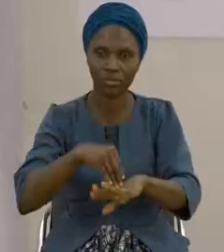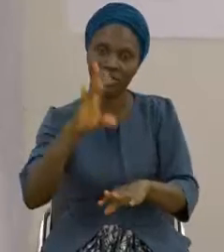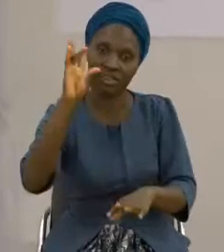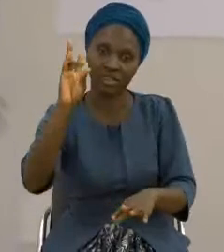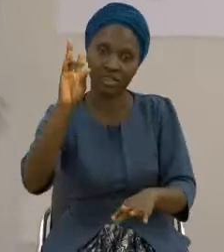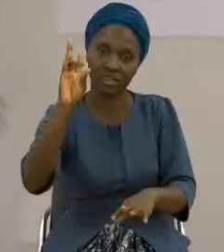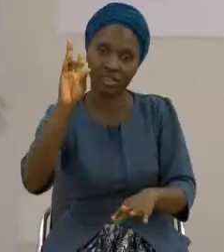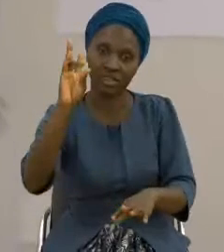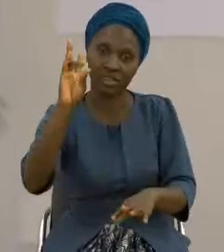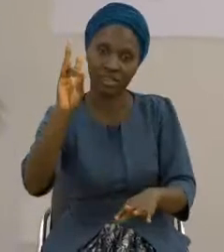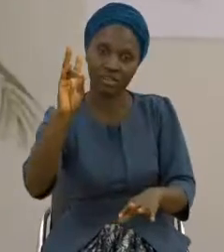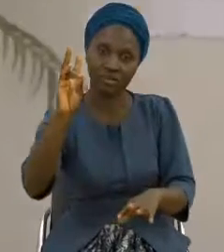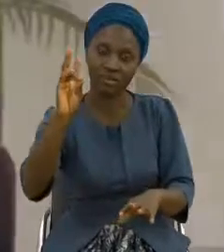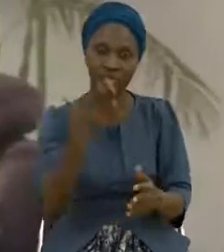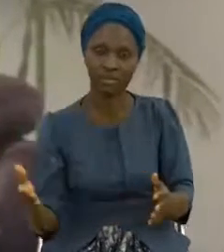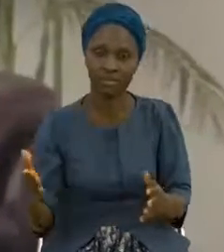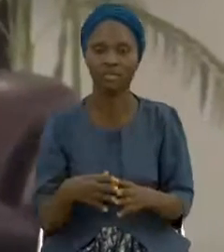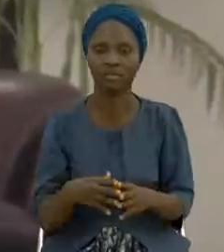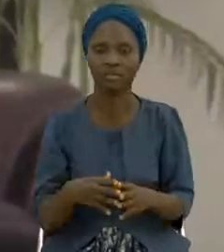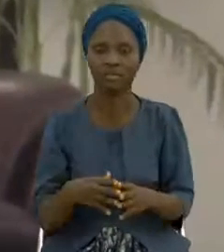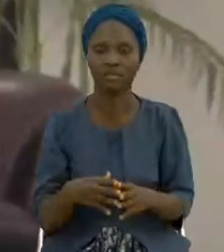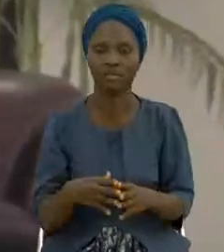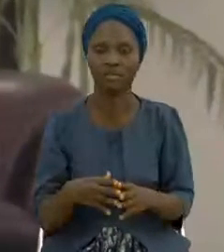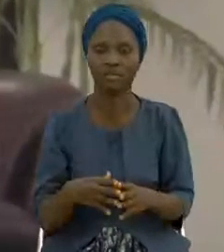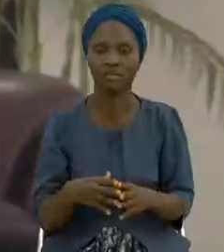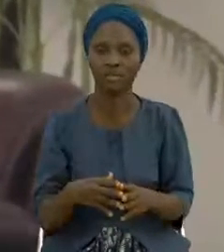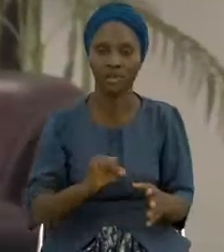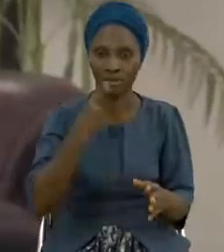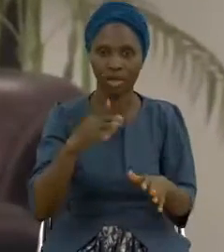expand to seven. Number one,